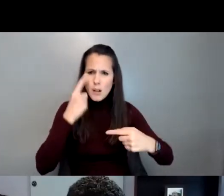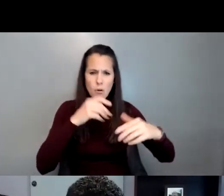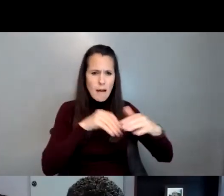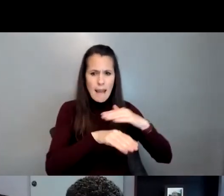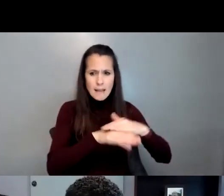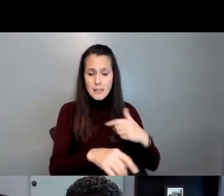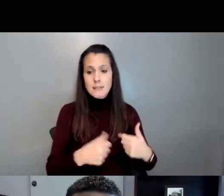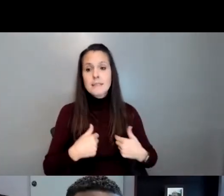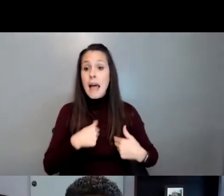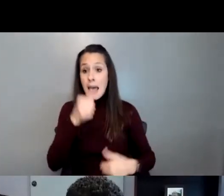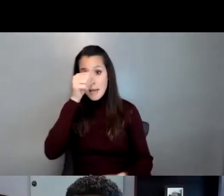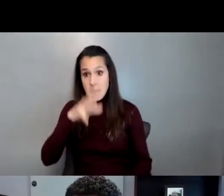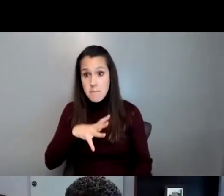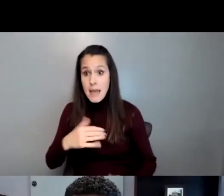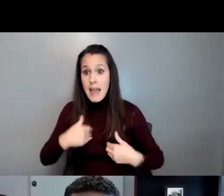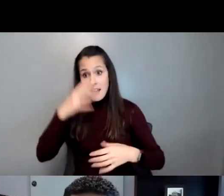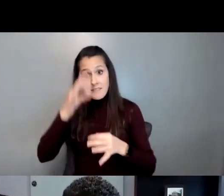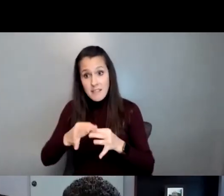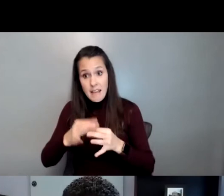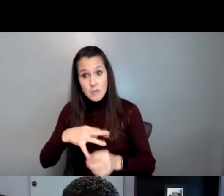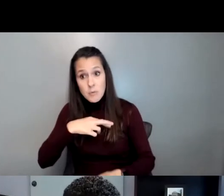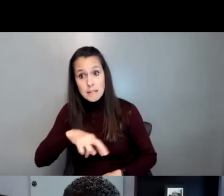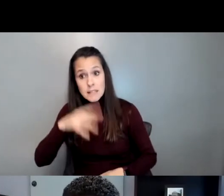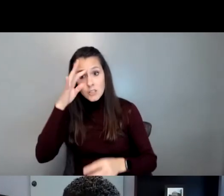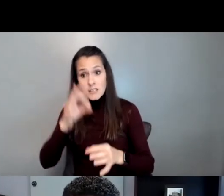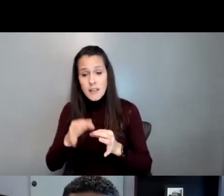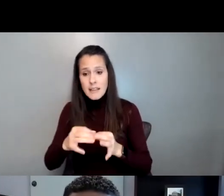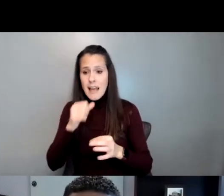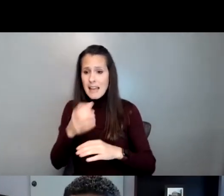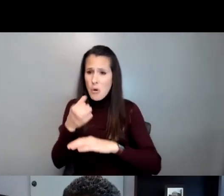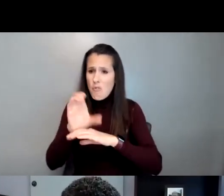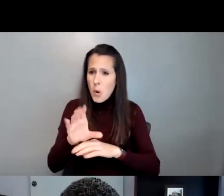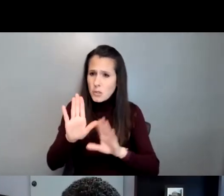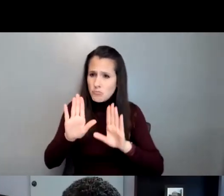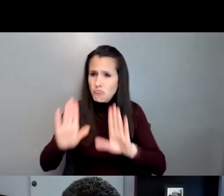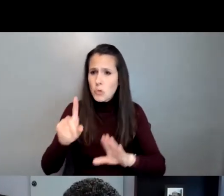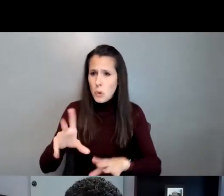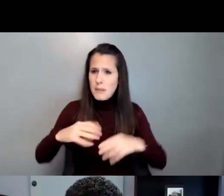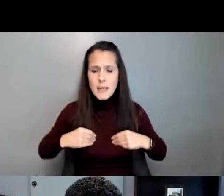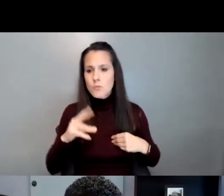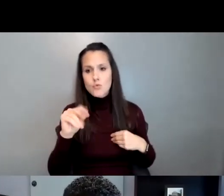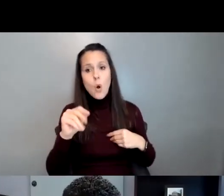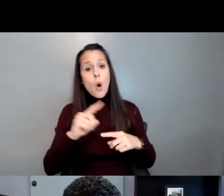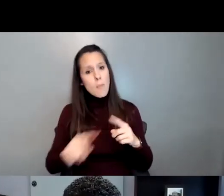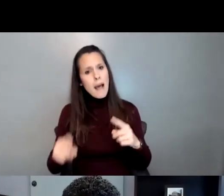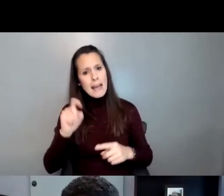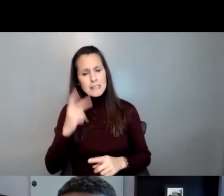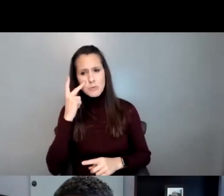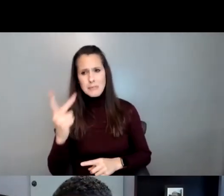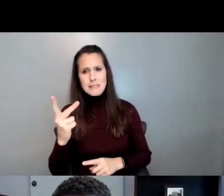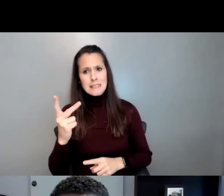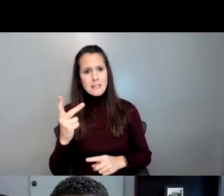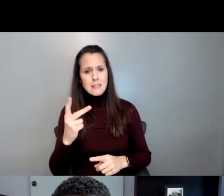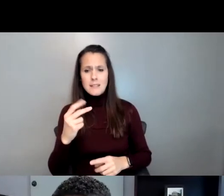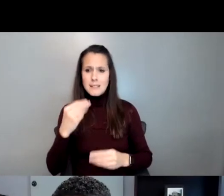man of faith, which I don't push on everyone, but I have to add it to everything I say, because the lens through which I see the world is one that has faith in